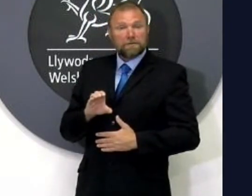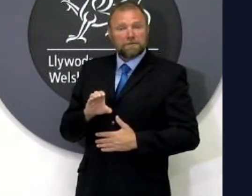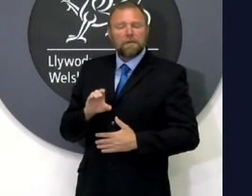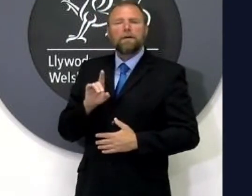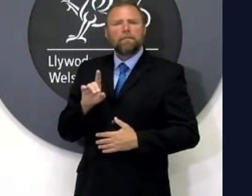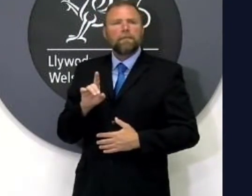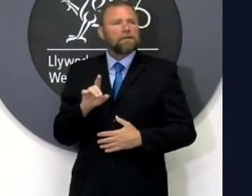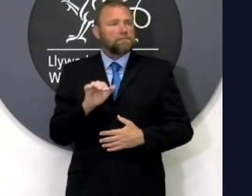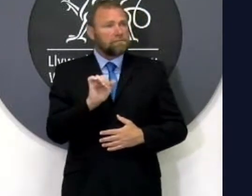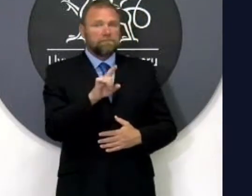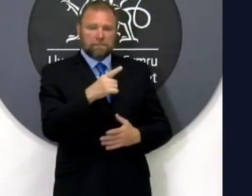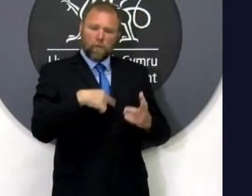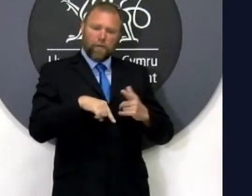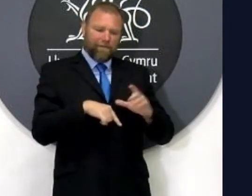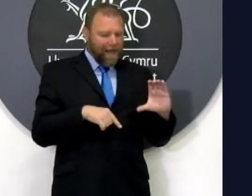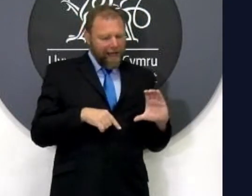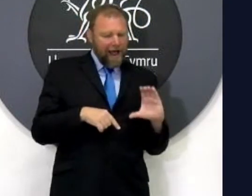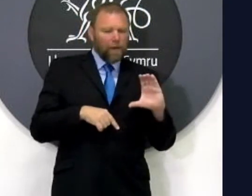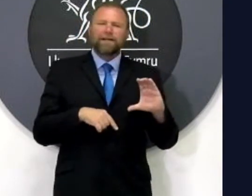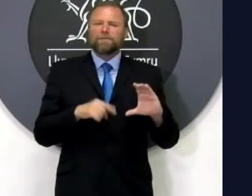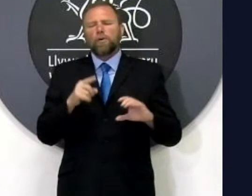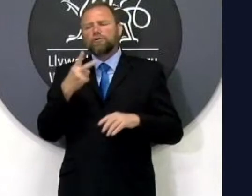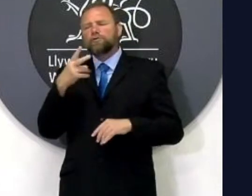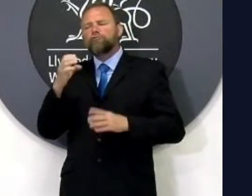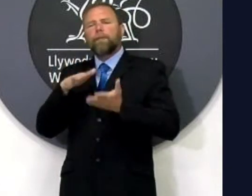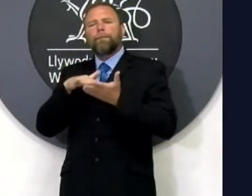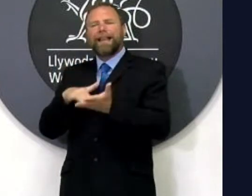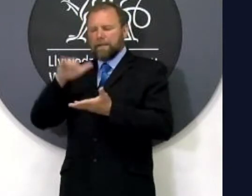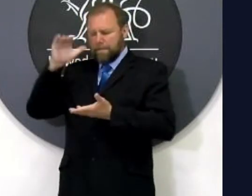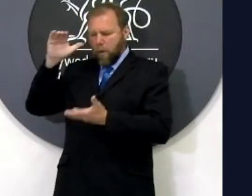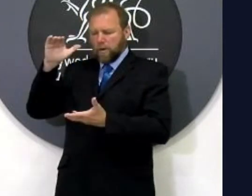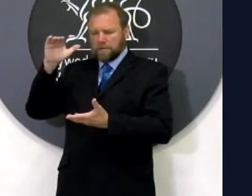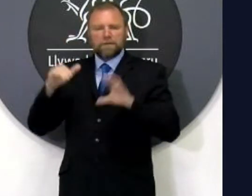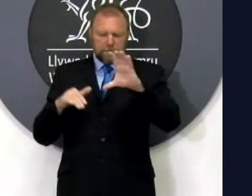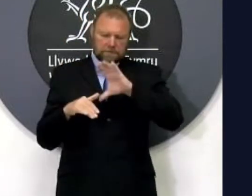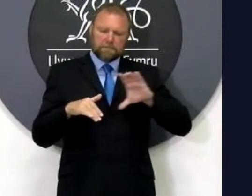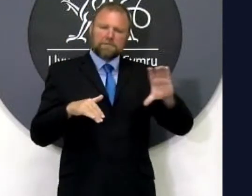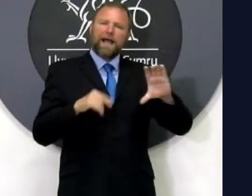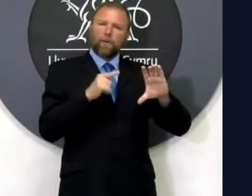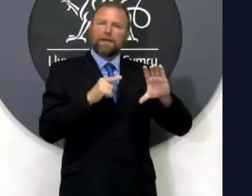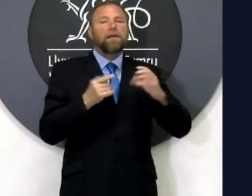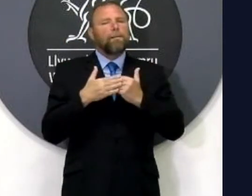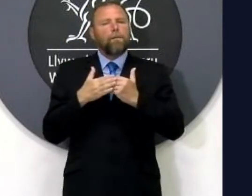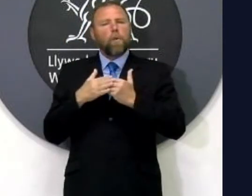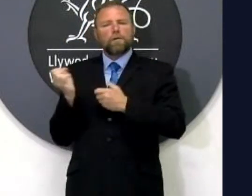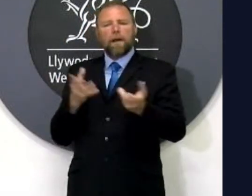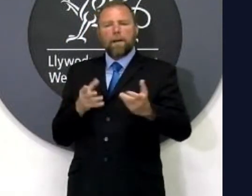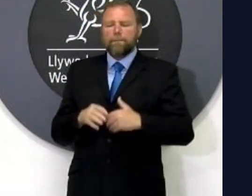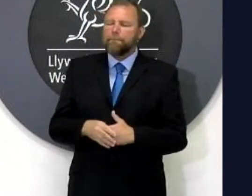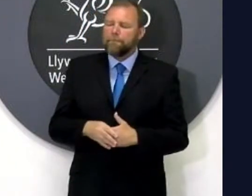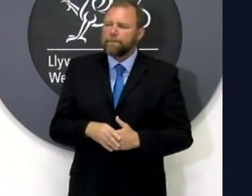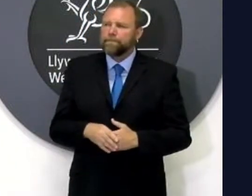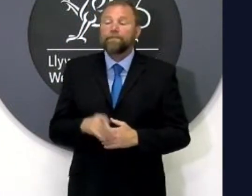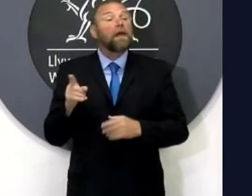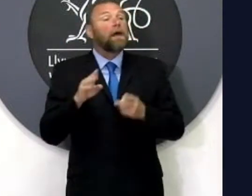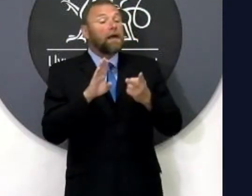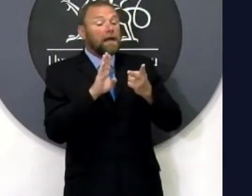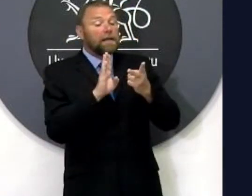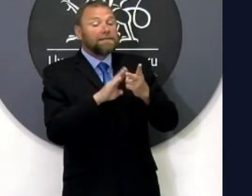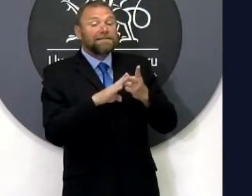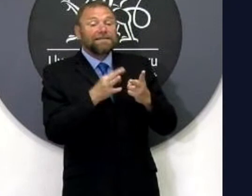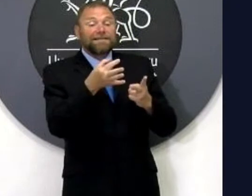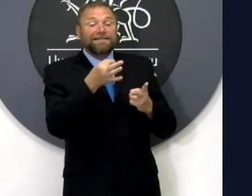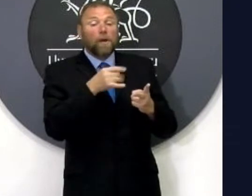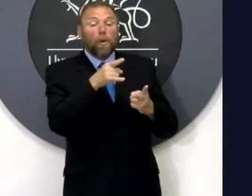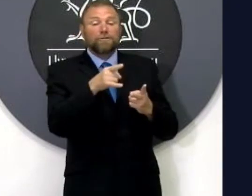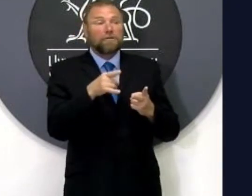allocated a certain amount of that 200 million pot, so there will be more to come. Your second question, Rob, the answer is,